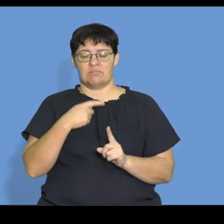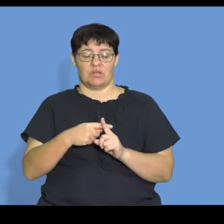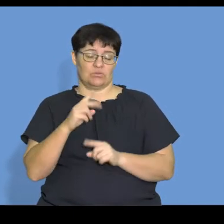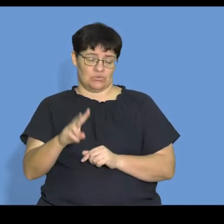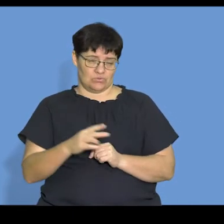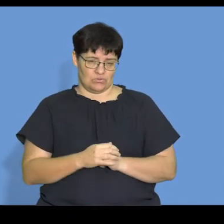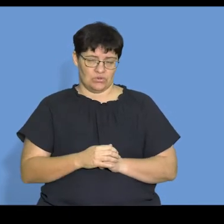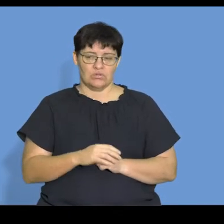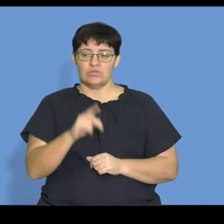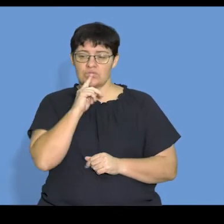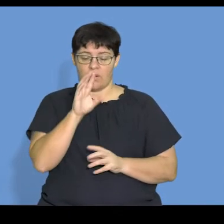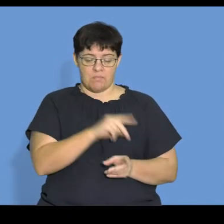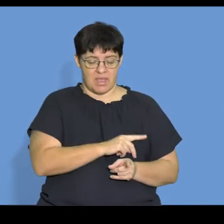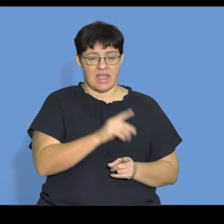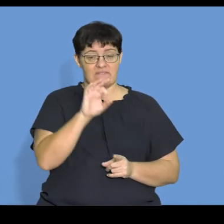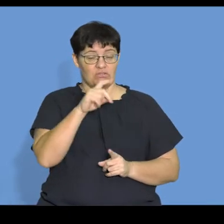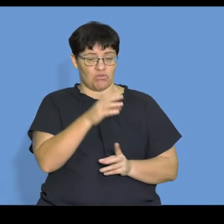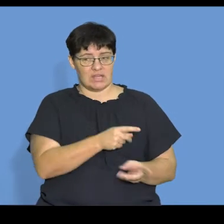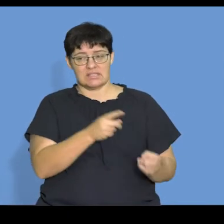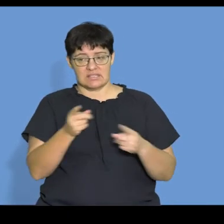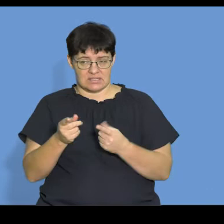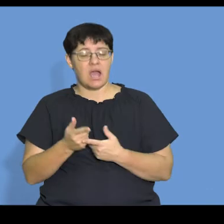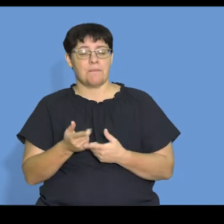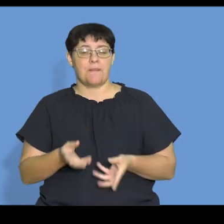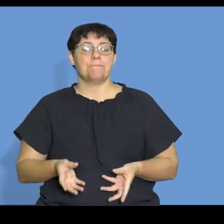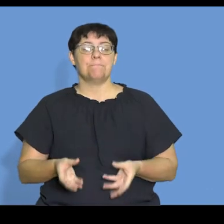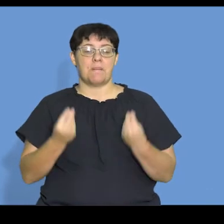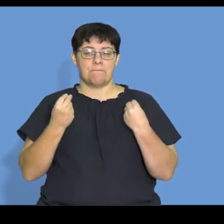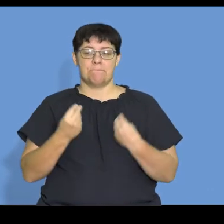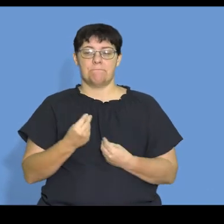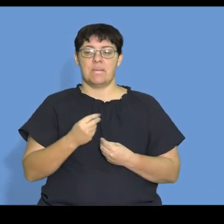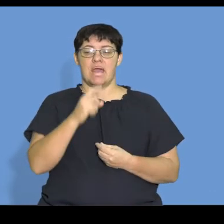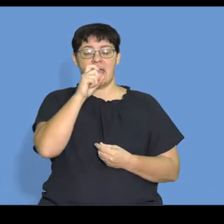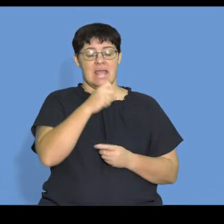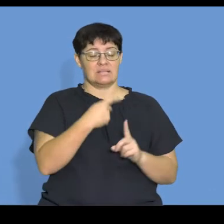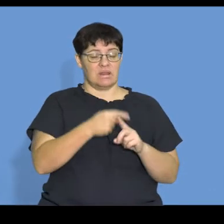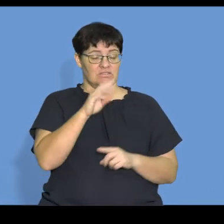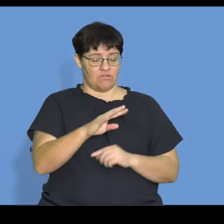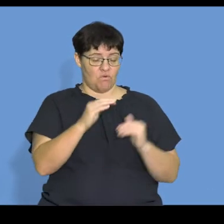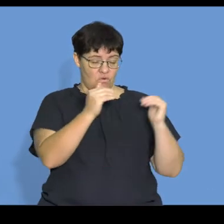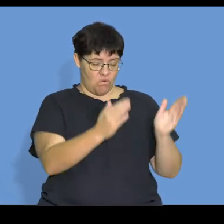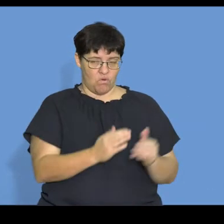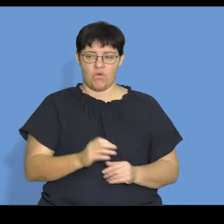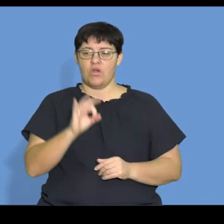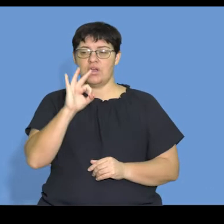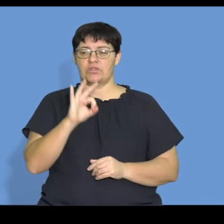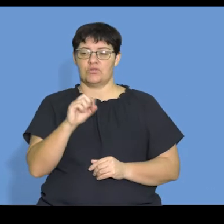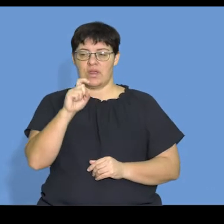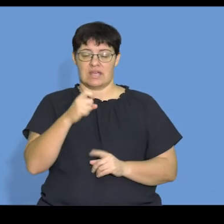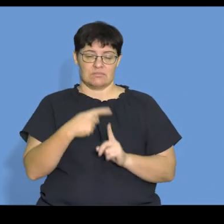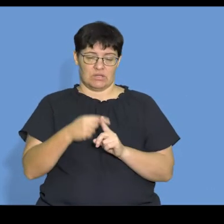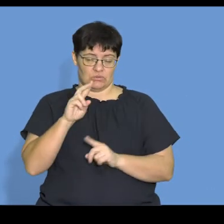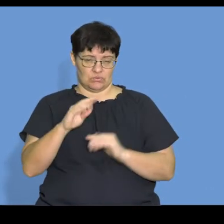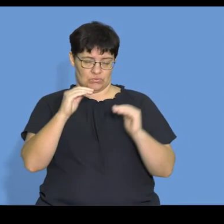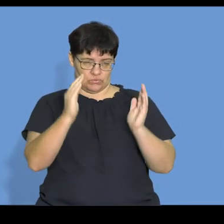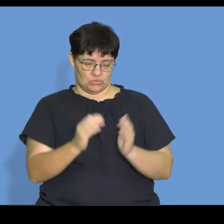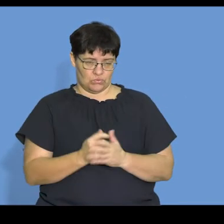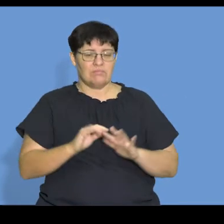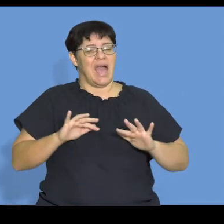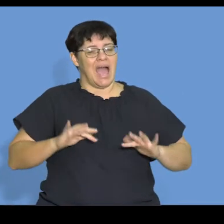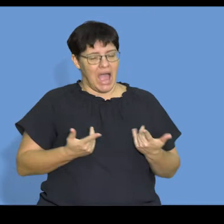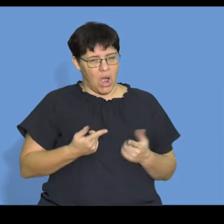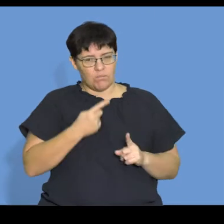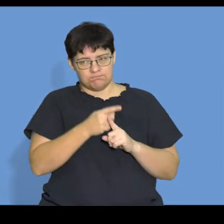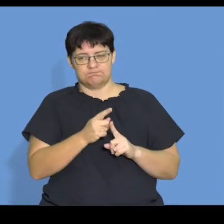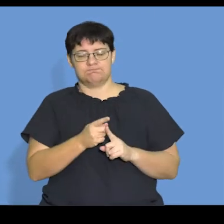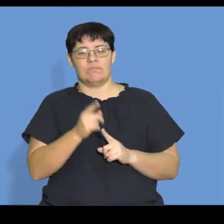I factorize this, it will then give me x plus 4, 3x plus 2. And that's how you will then